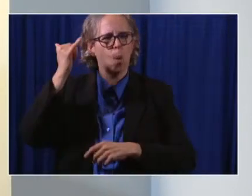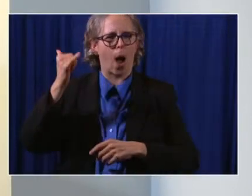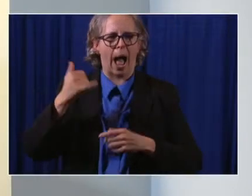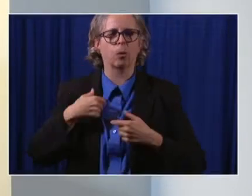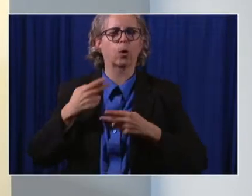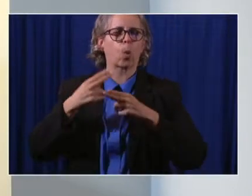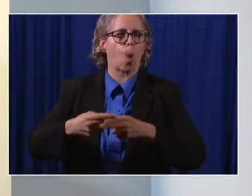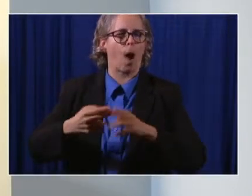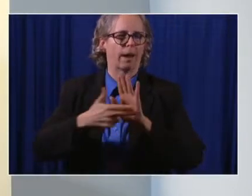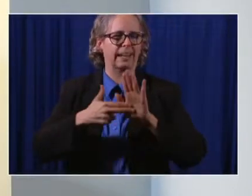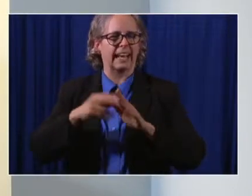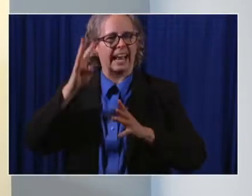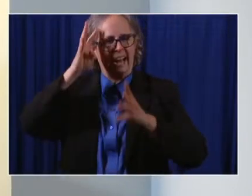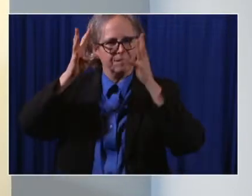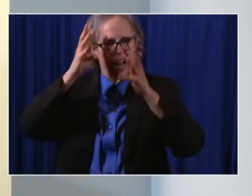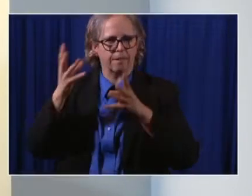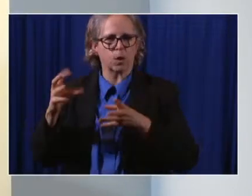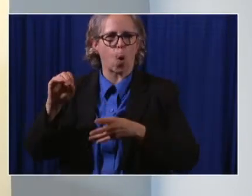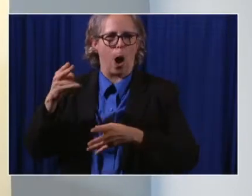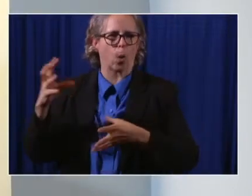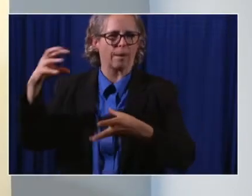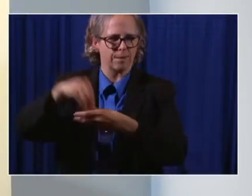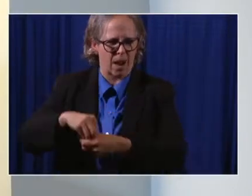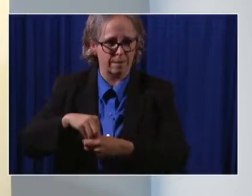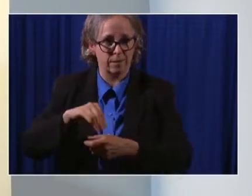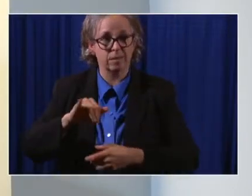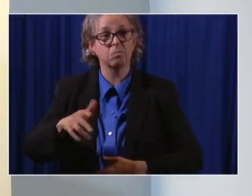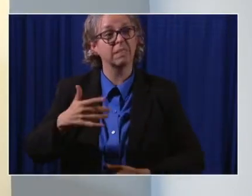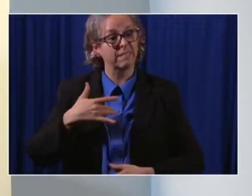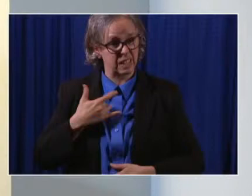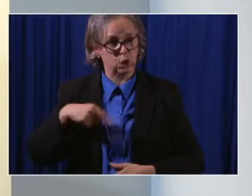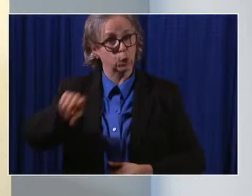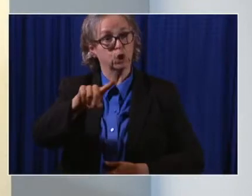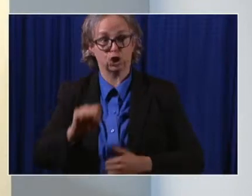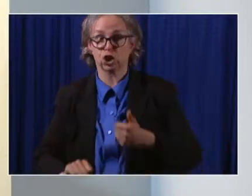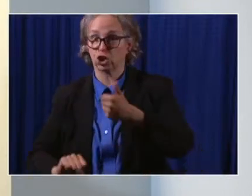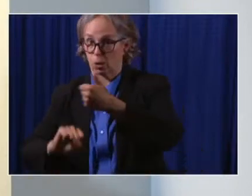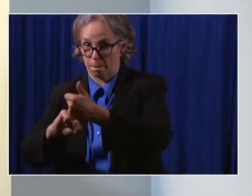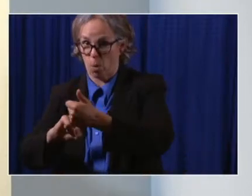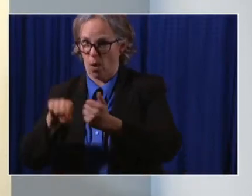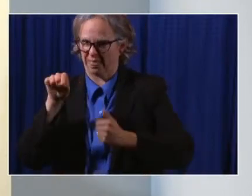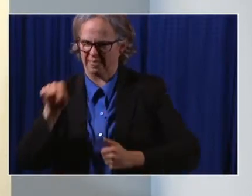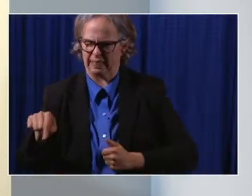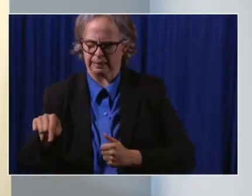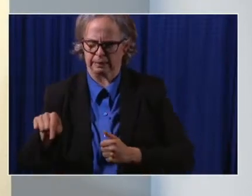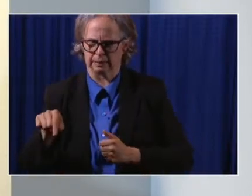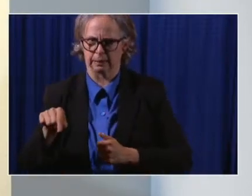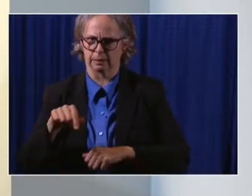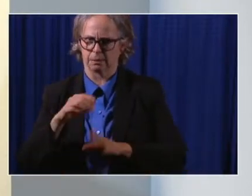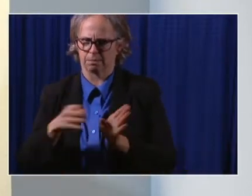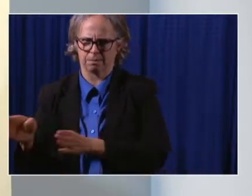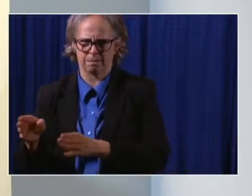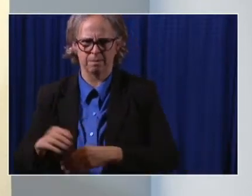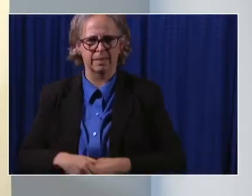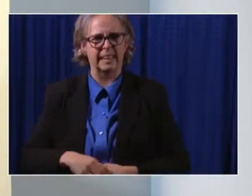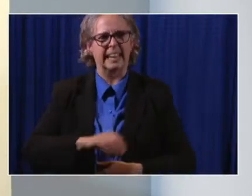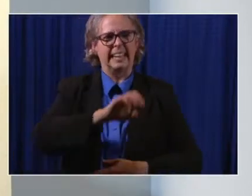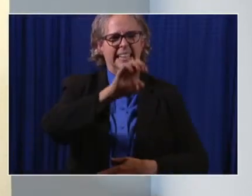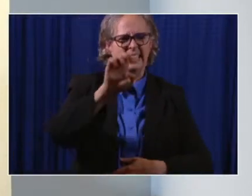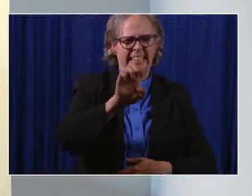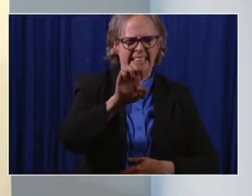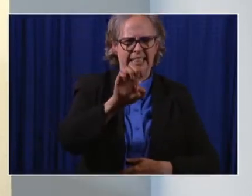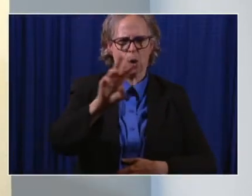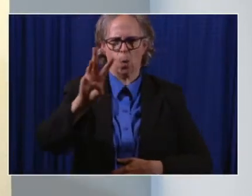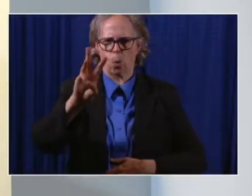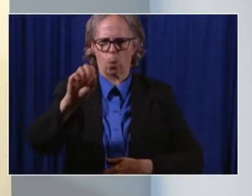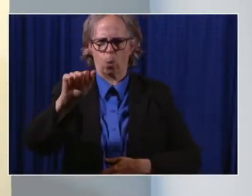And it's something that everyone should support. The solution is known as e-warrant, or the e-warrant system. Let me